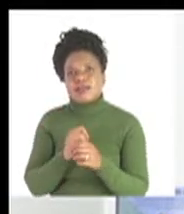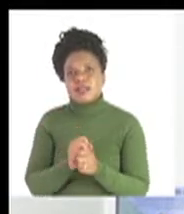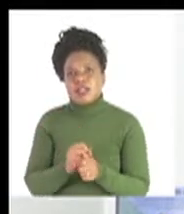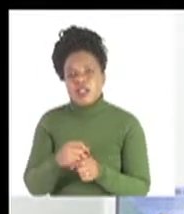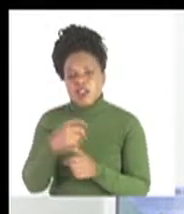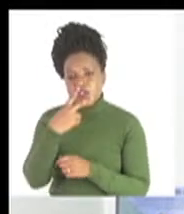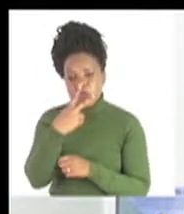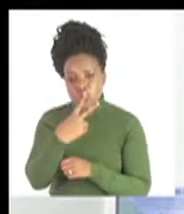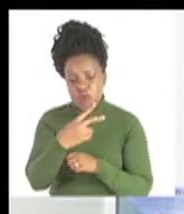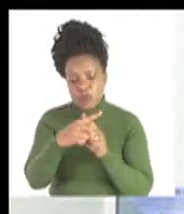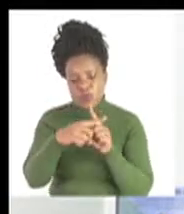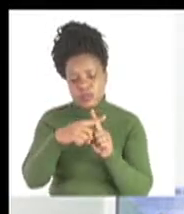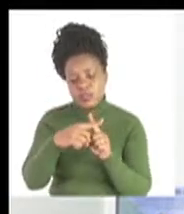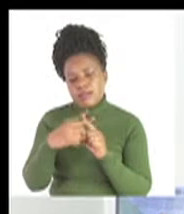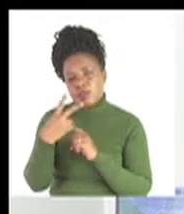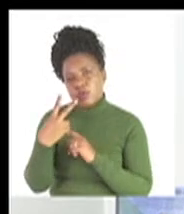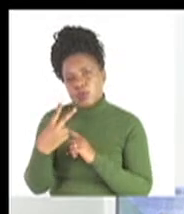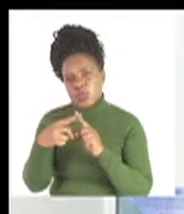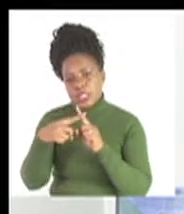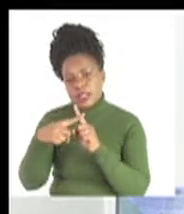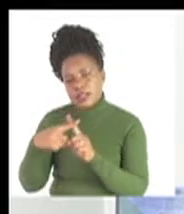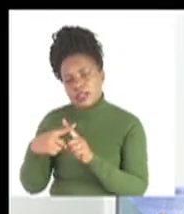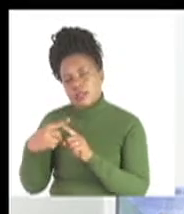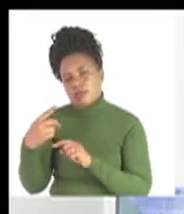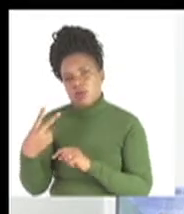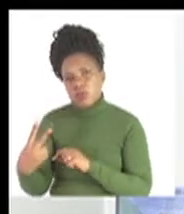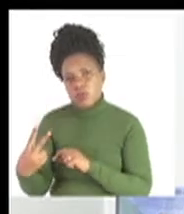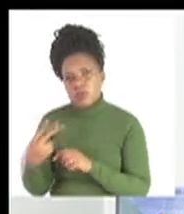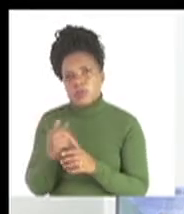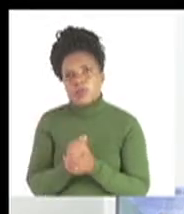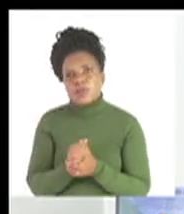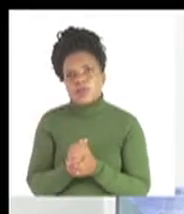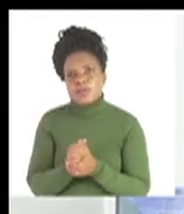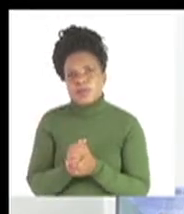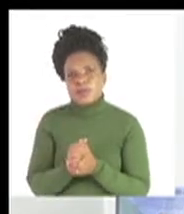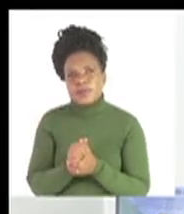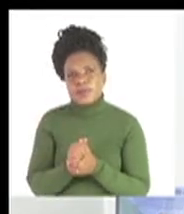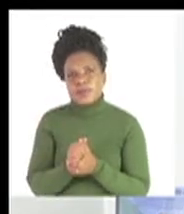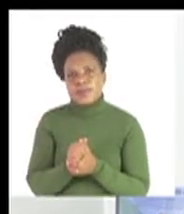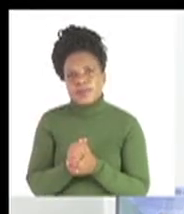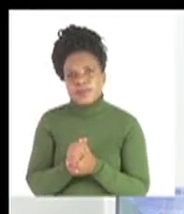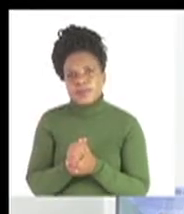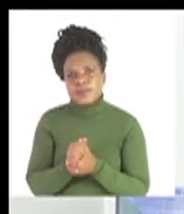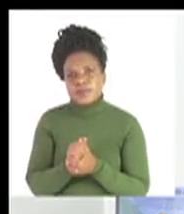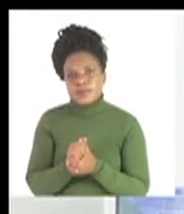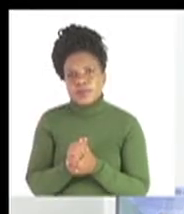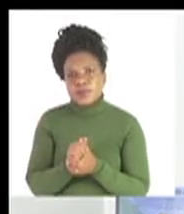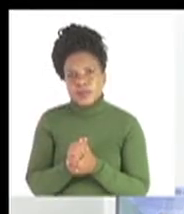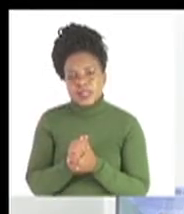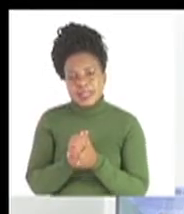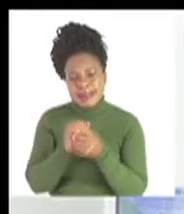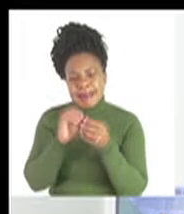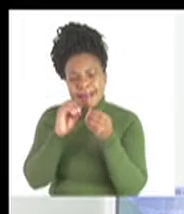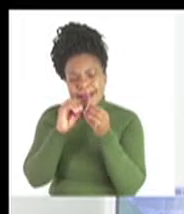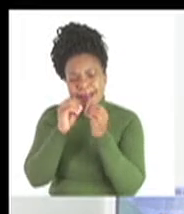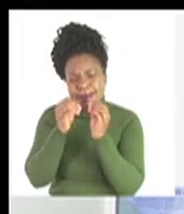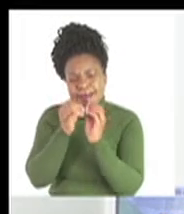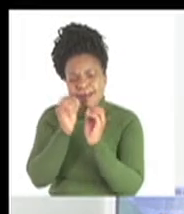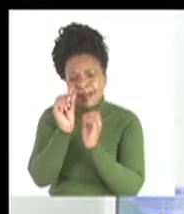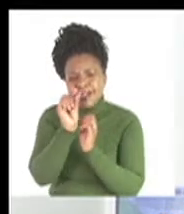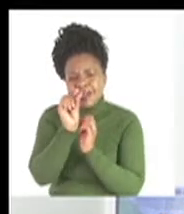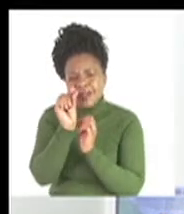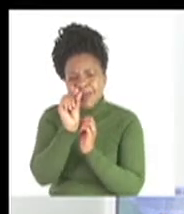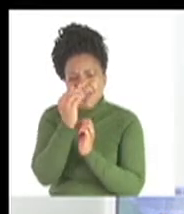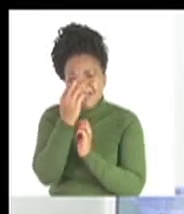2 times 2 times 2. Look at this little number. It's